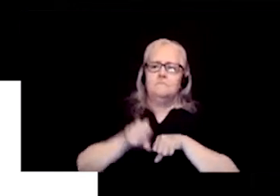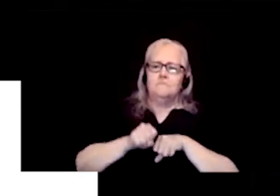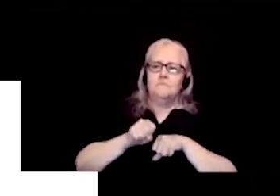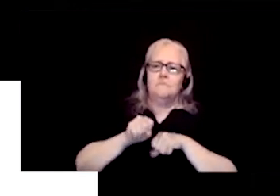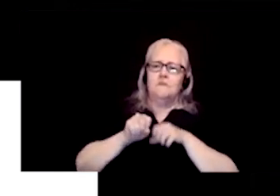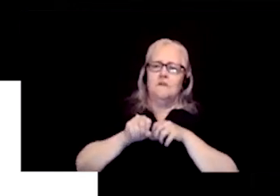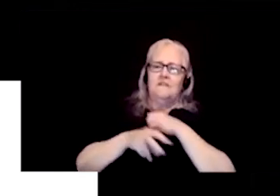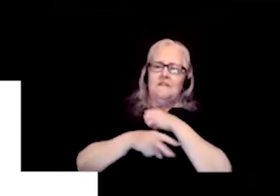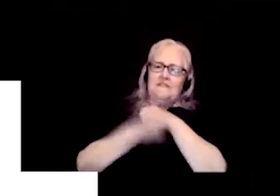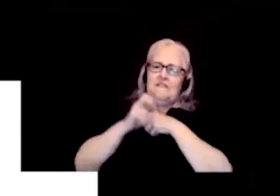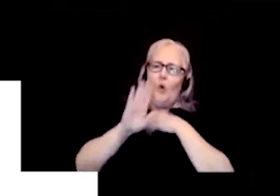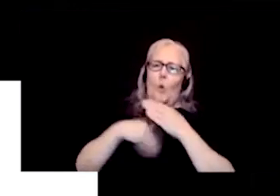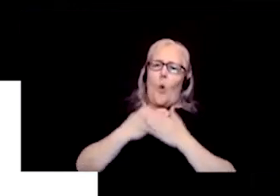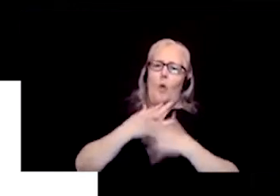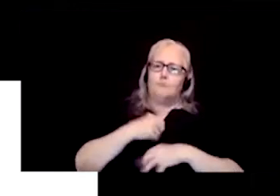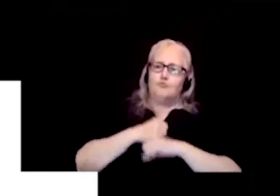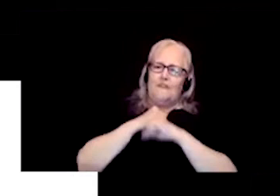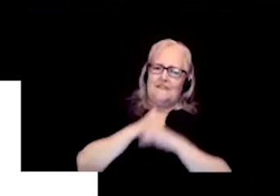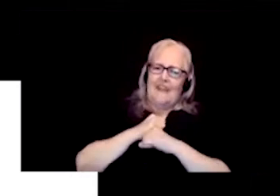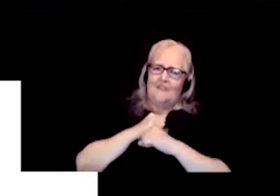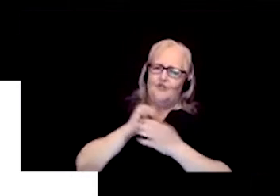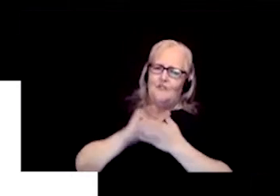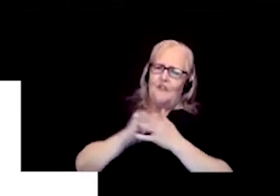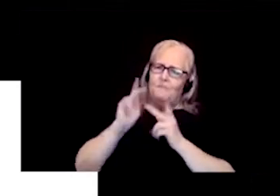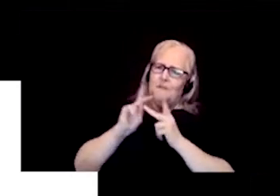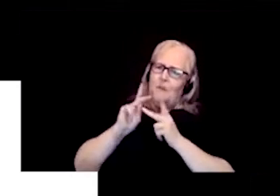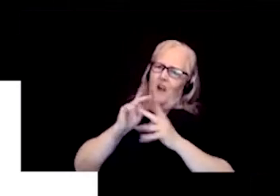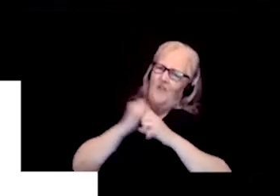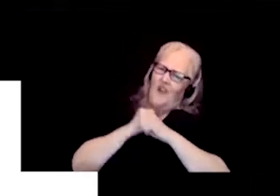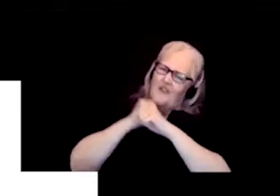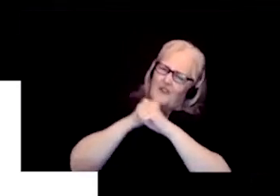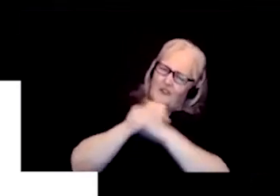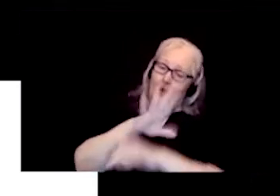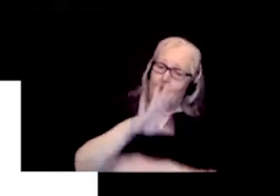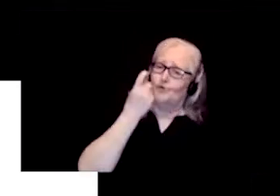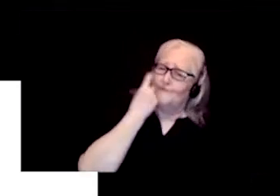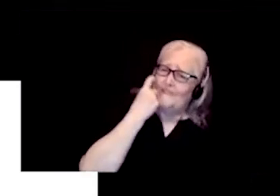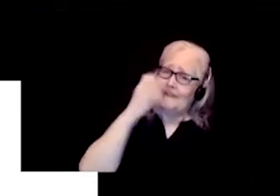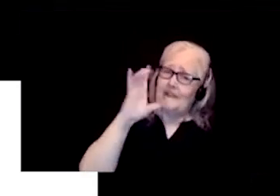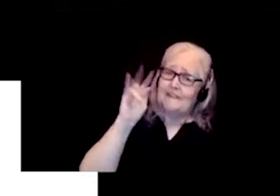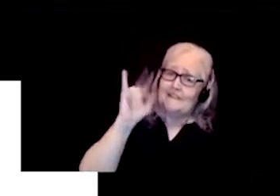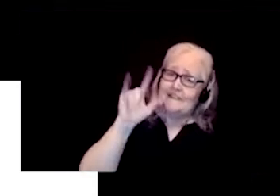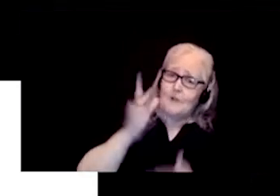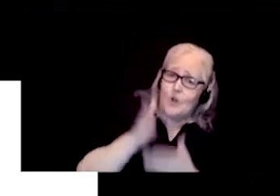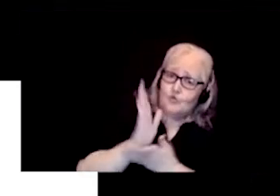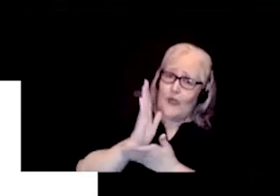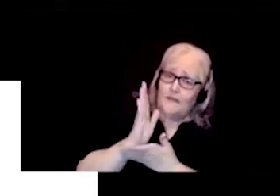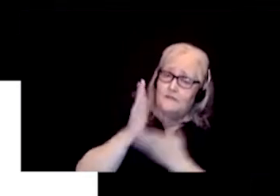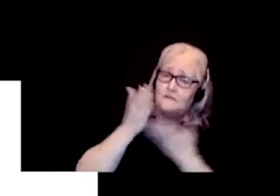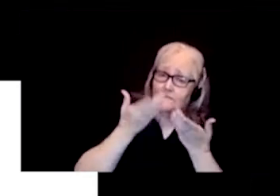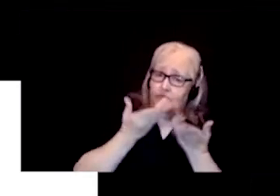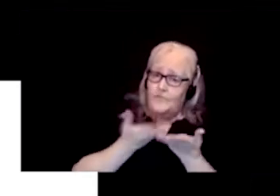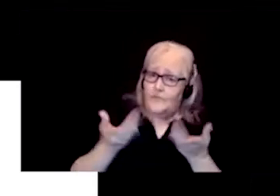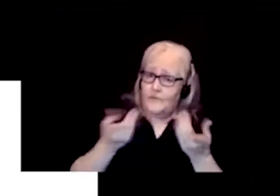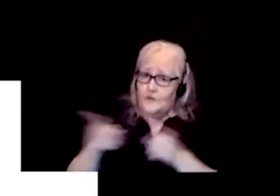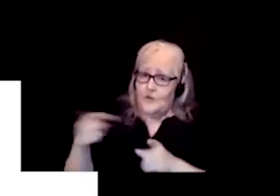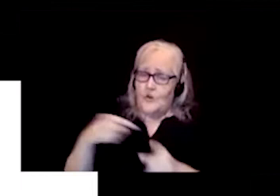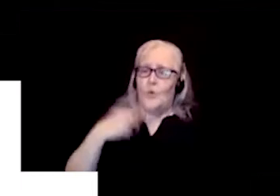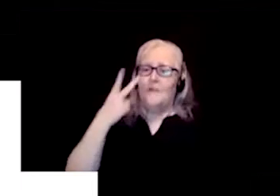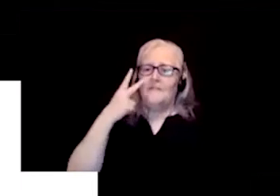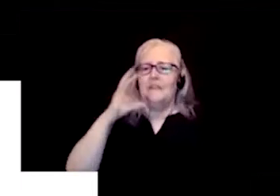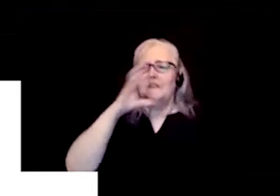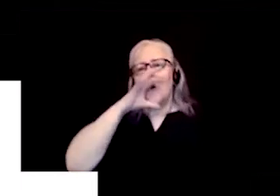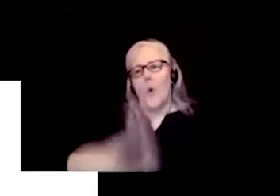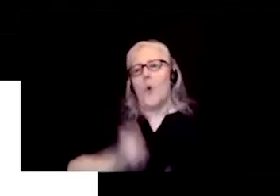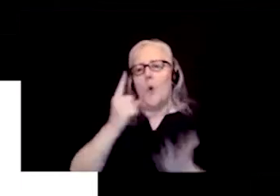for. And in recent cases around civil rights, what we have seen is this recycling of an argument. So let me put